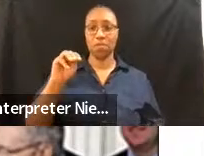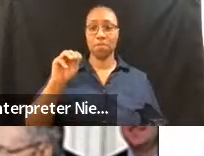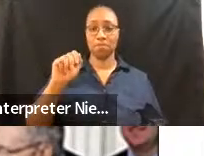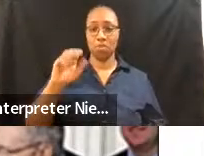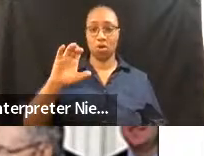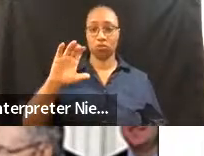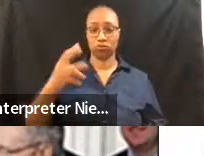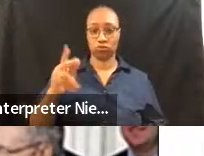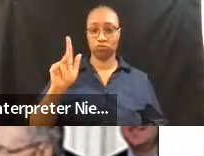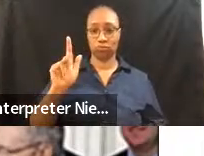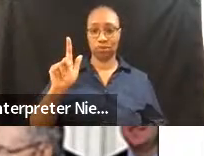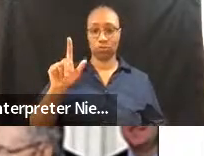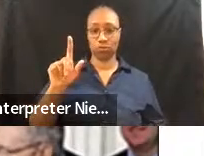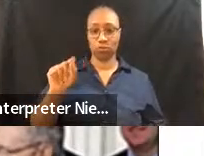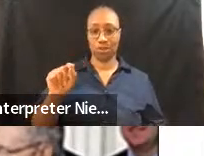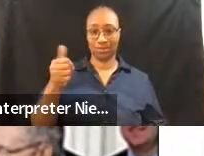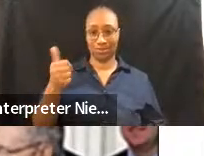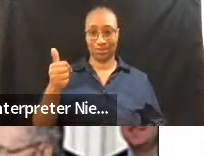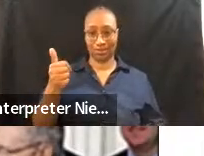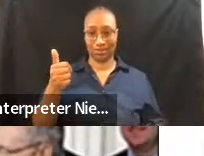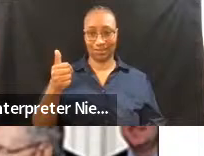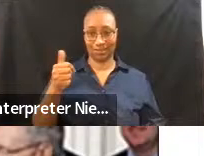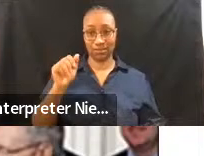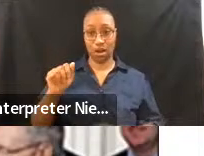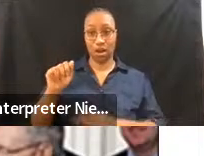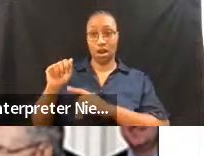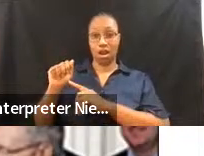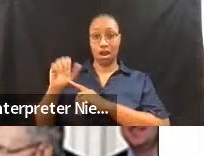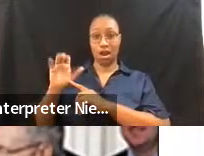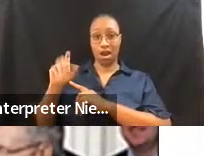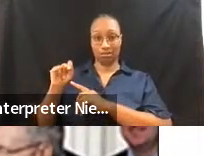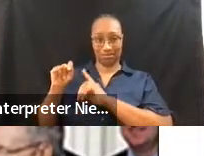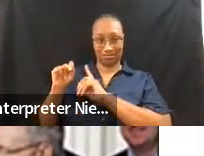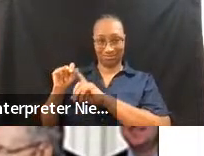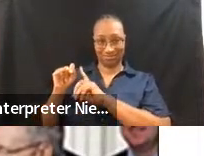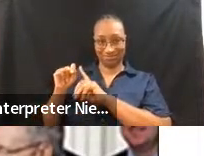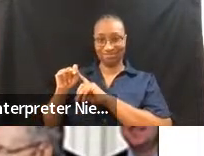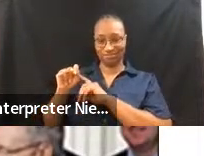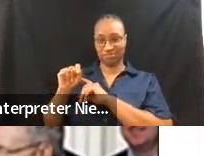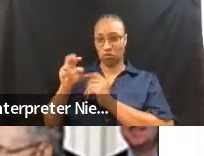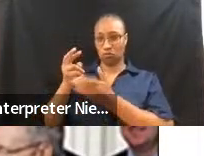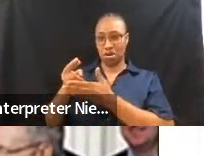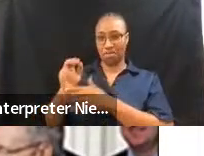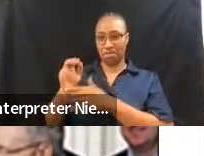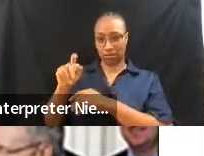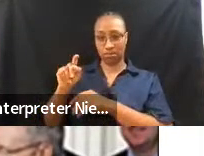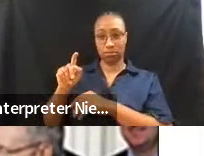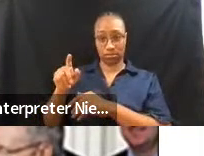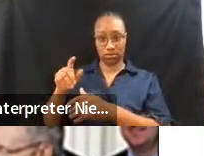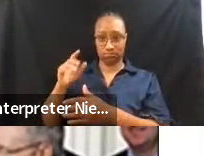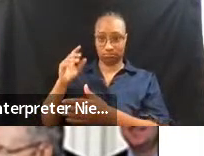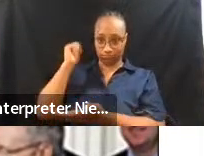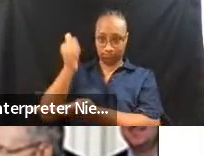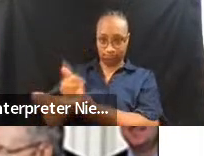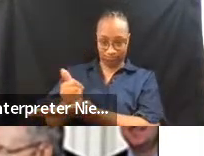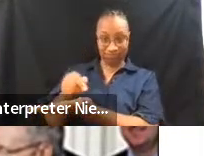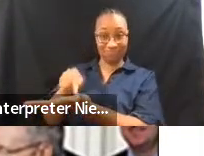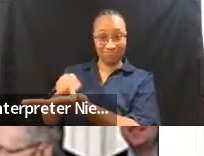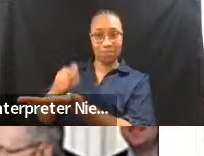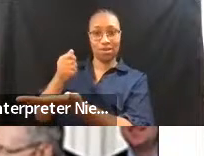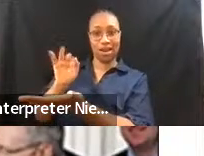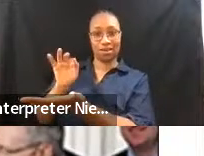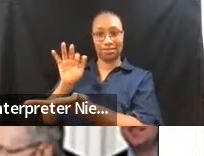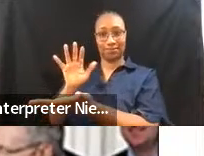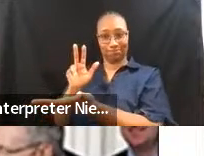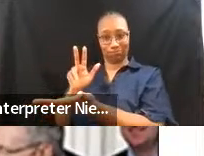1973, specifically the creation of Section 510, which mandated that the U.S. Access Board